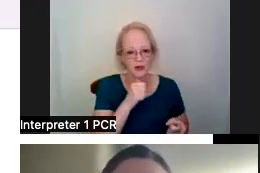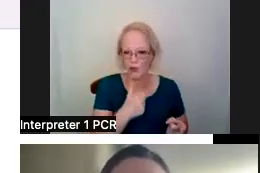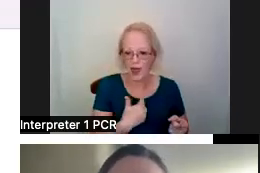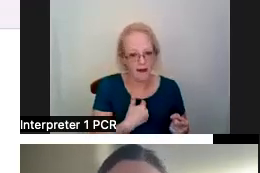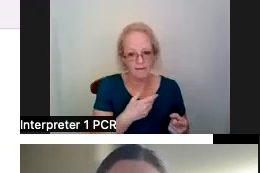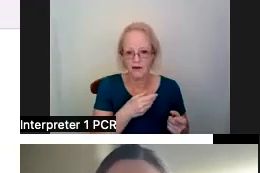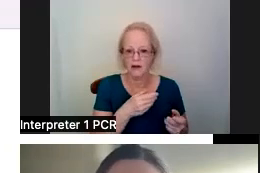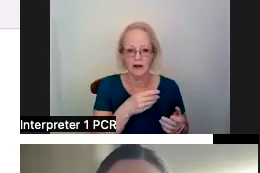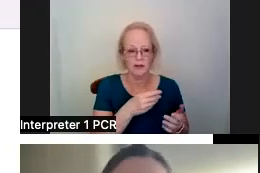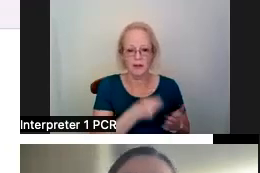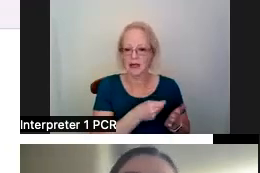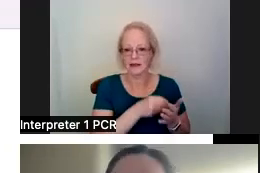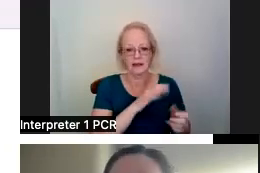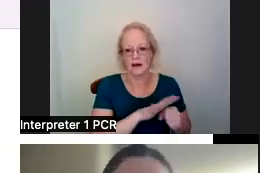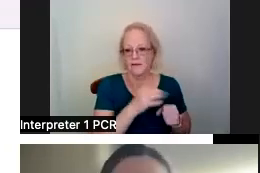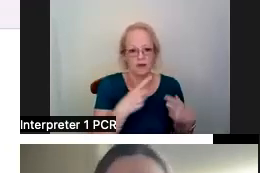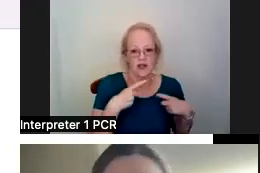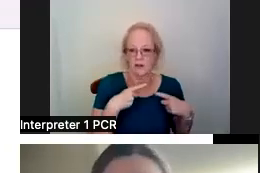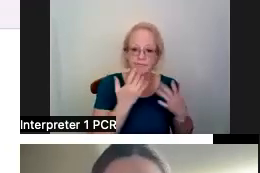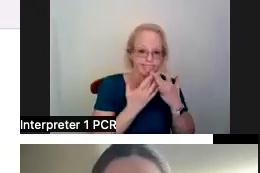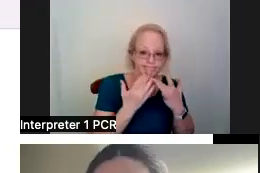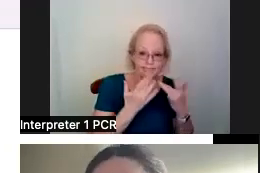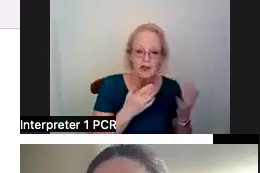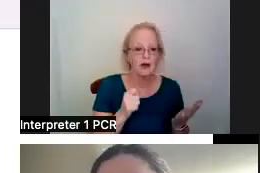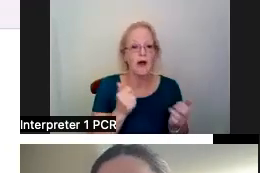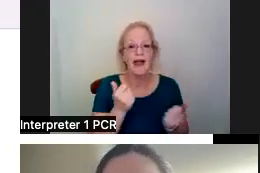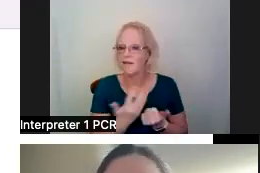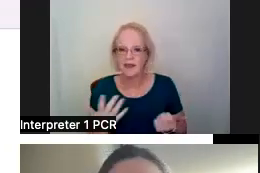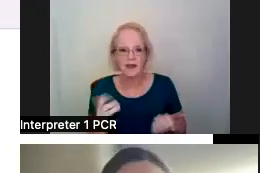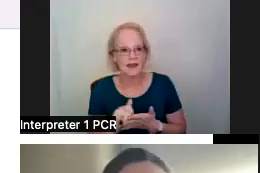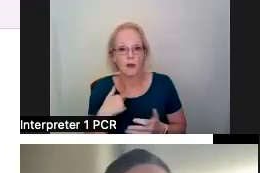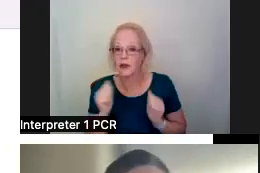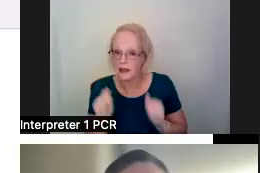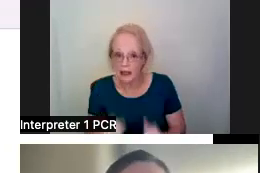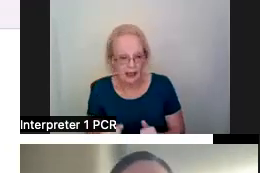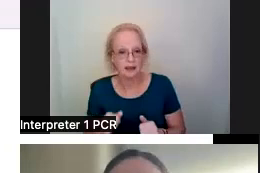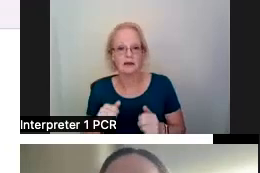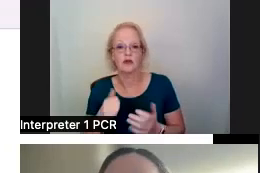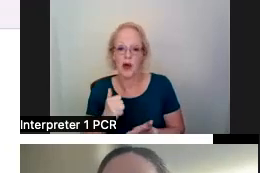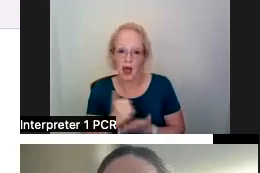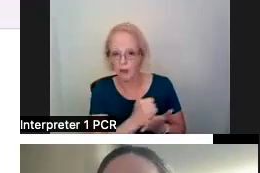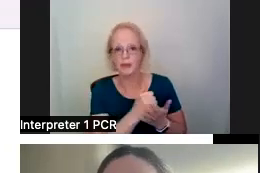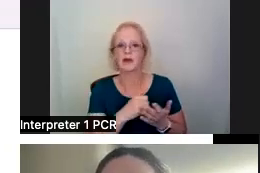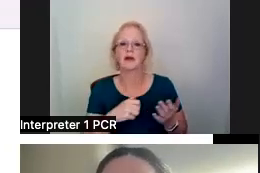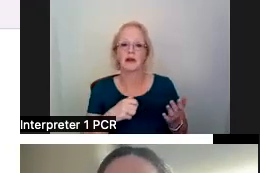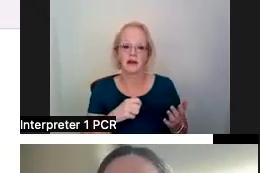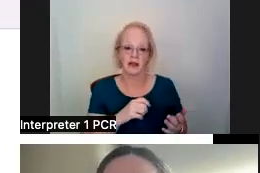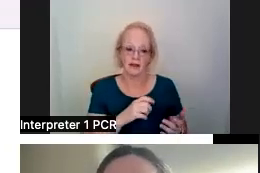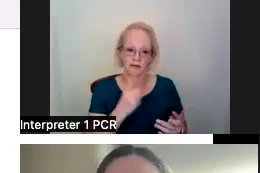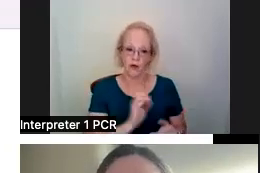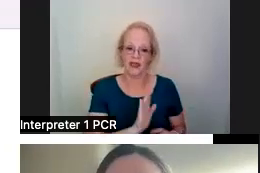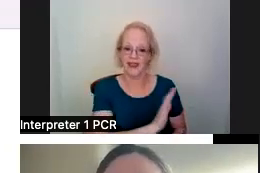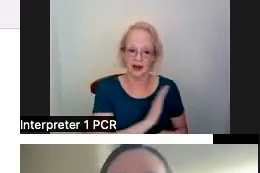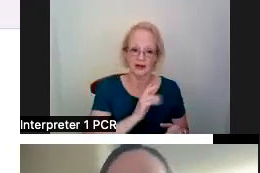retirement savings perspective. And so everything that we can do to help make their spending more efficient is